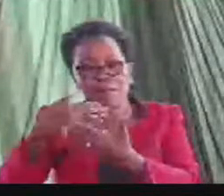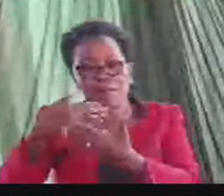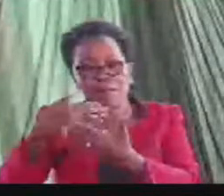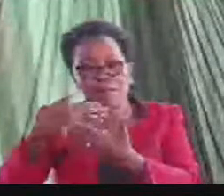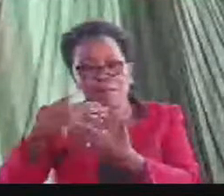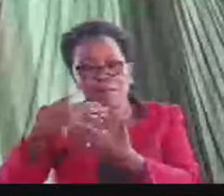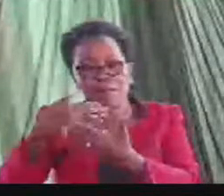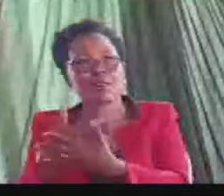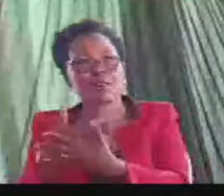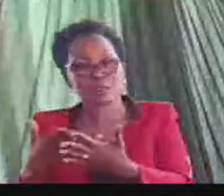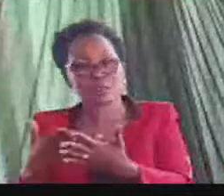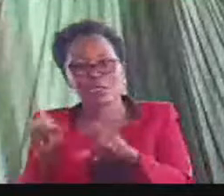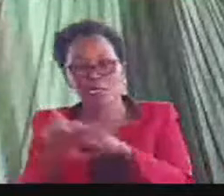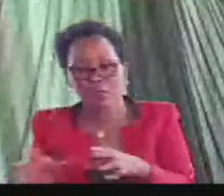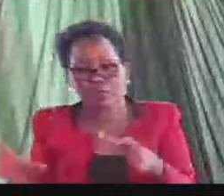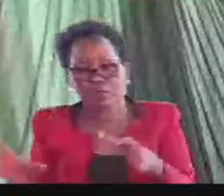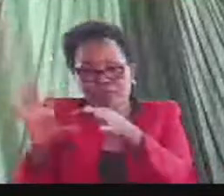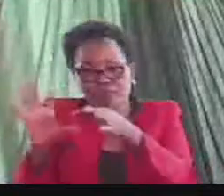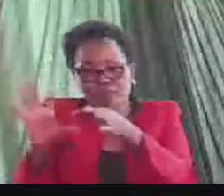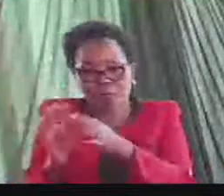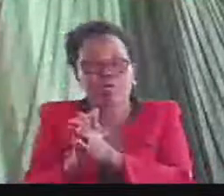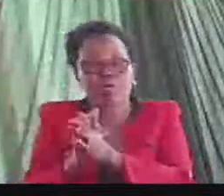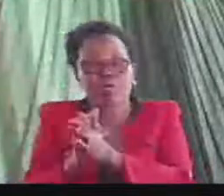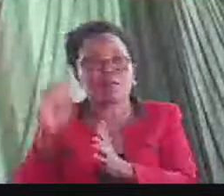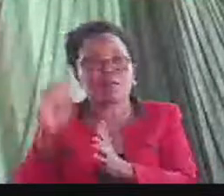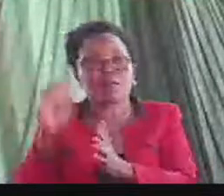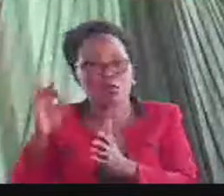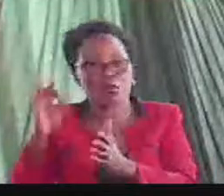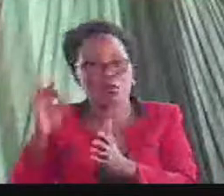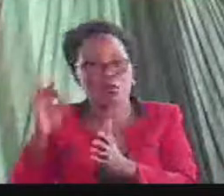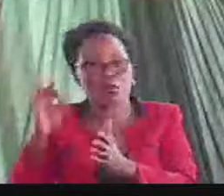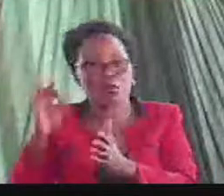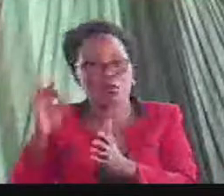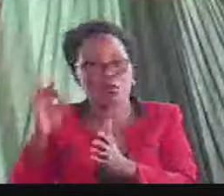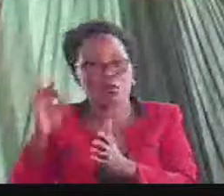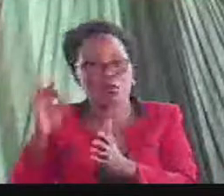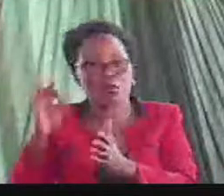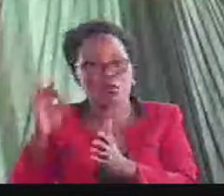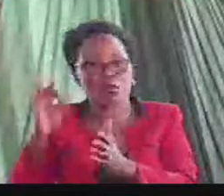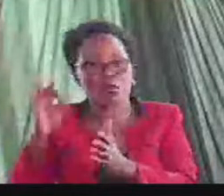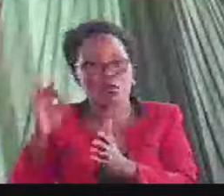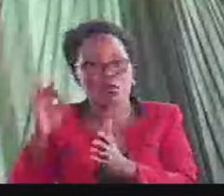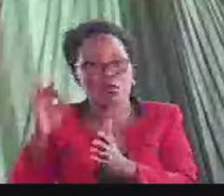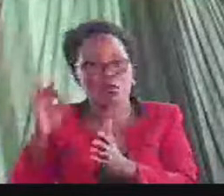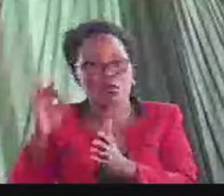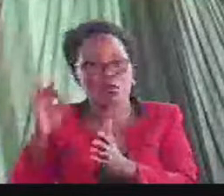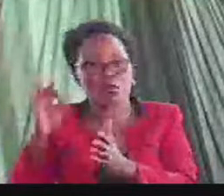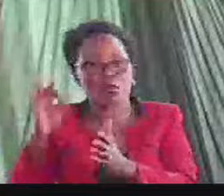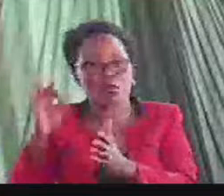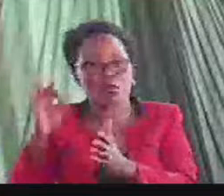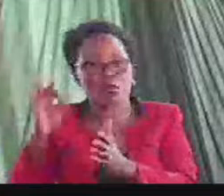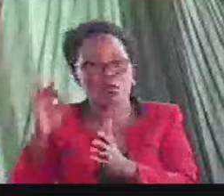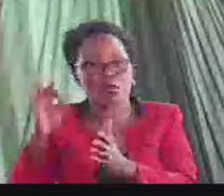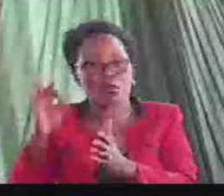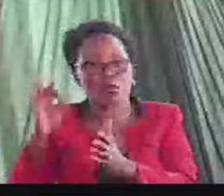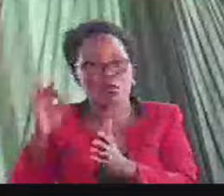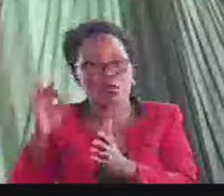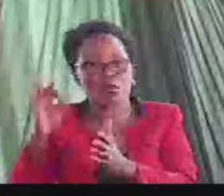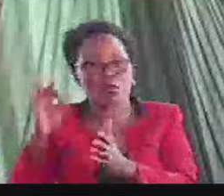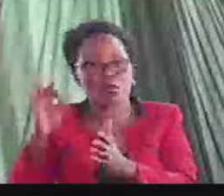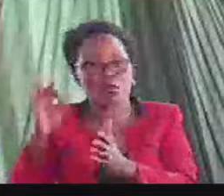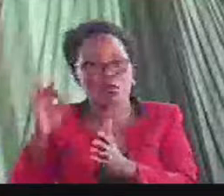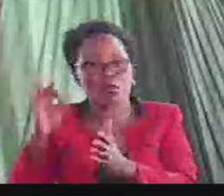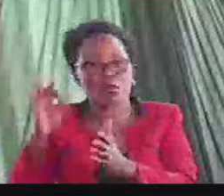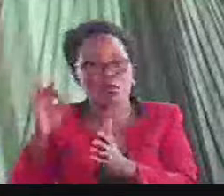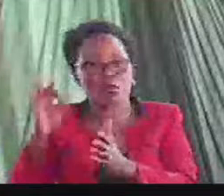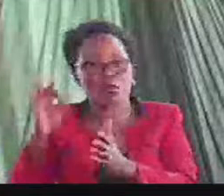cooperate with the ministry, and we will be there. I don't have to say that 100% when you take me, if you take me